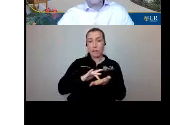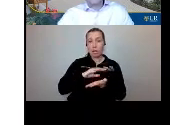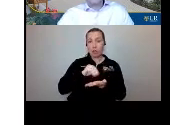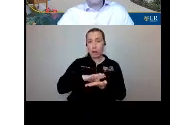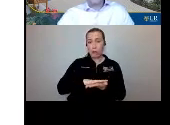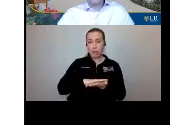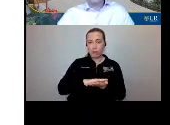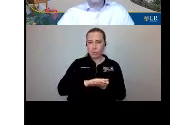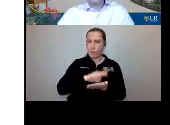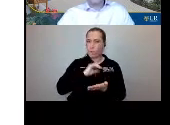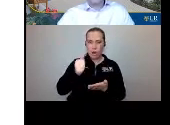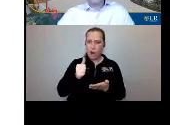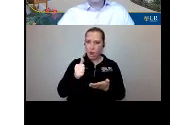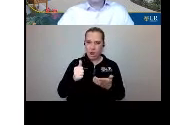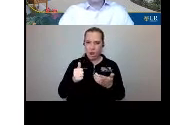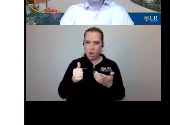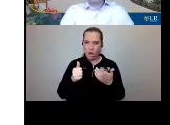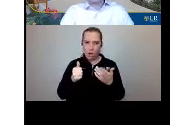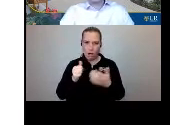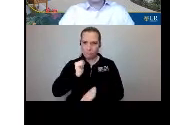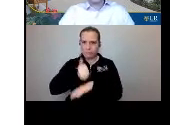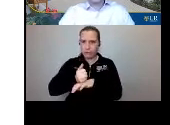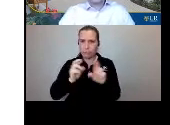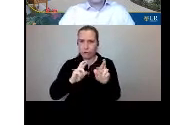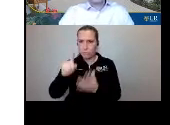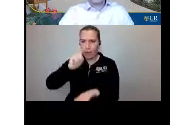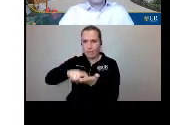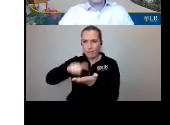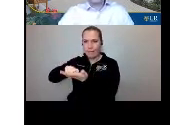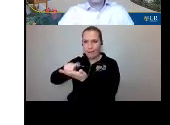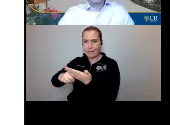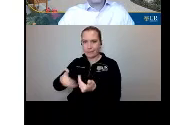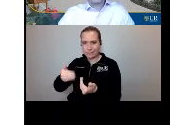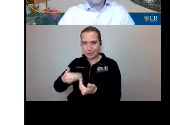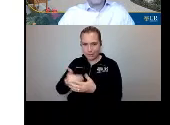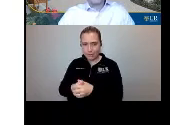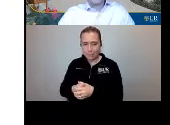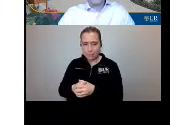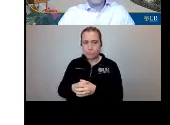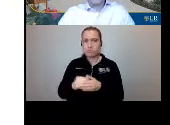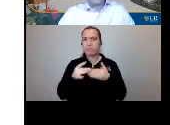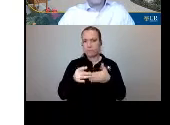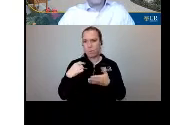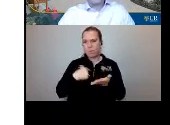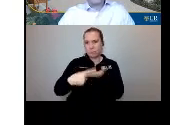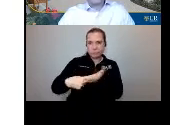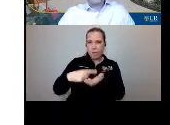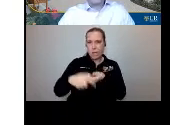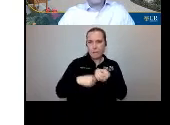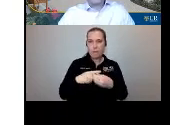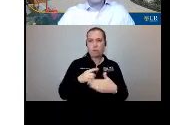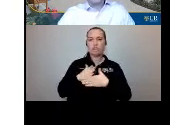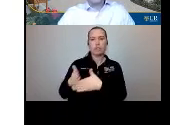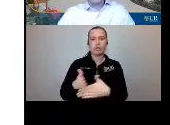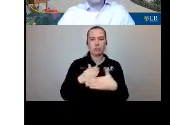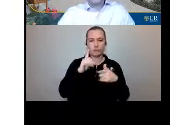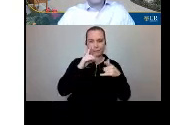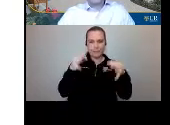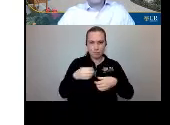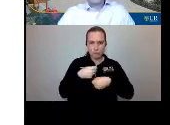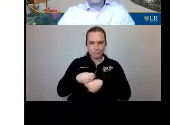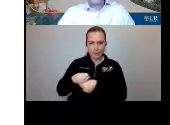easily. It led to the discussion of shared decision-making. So we decided we don't want to have patients